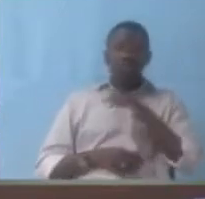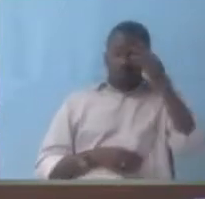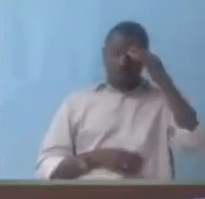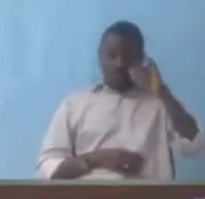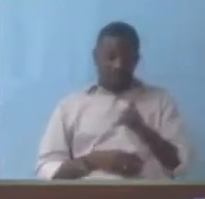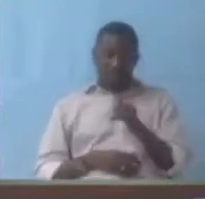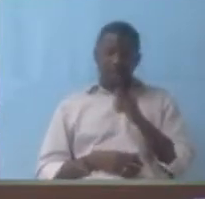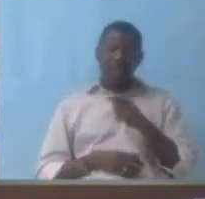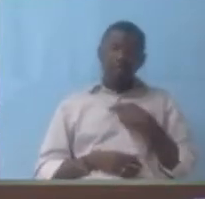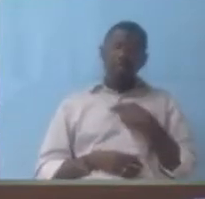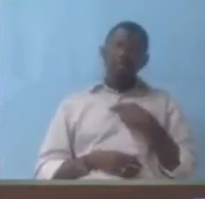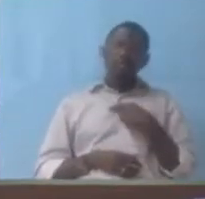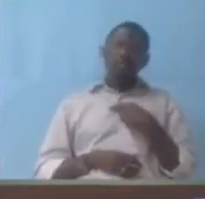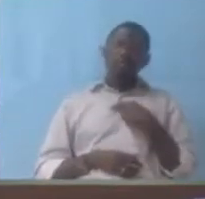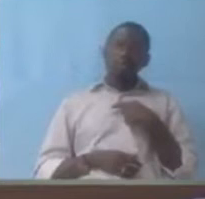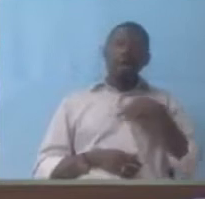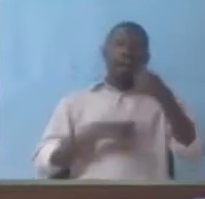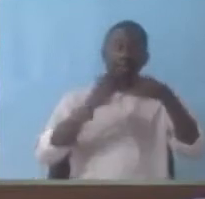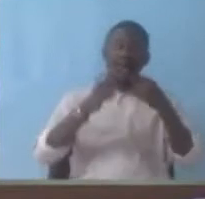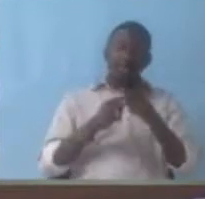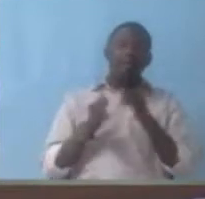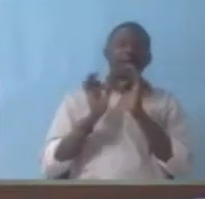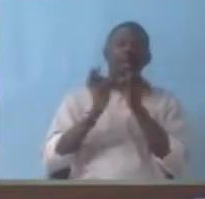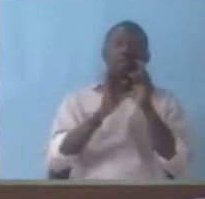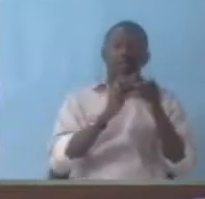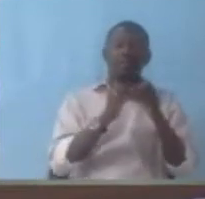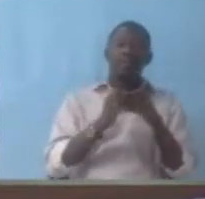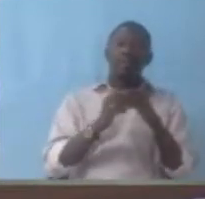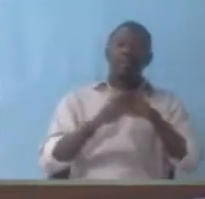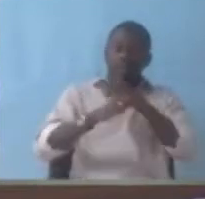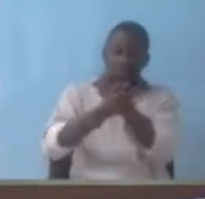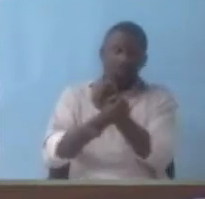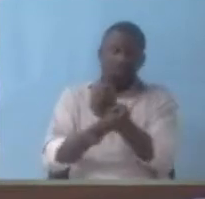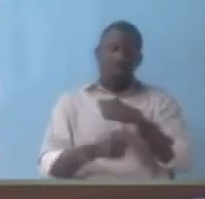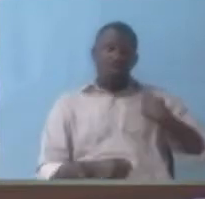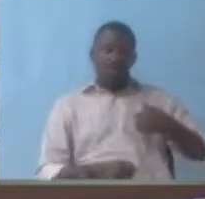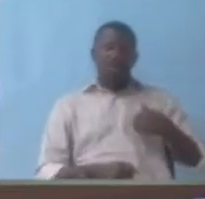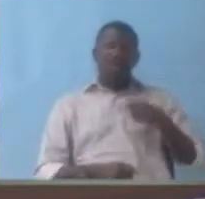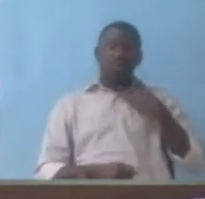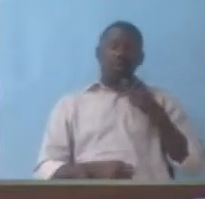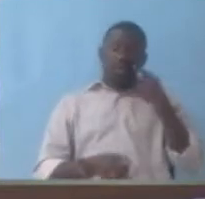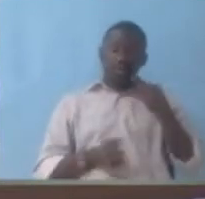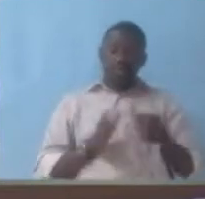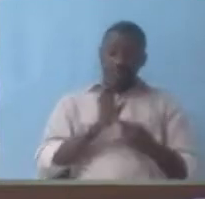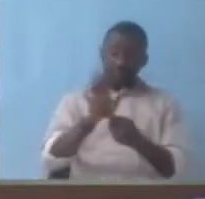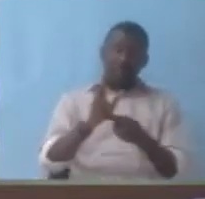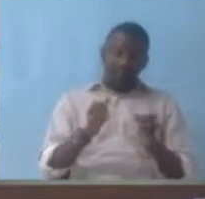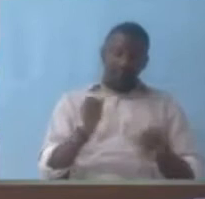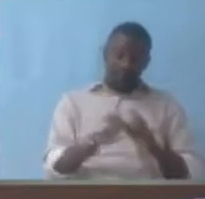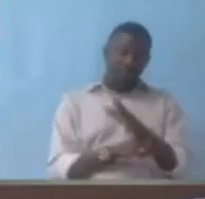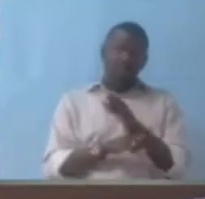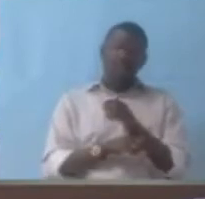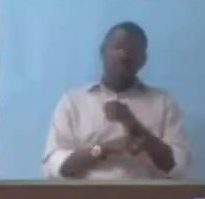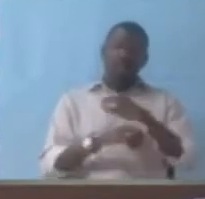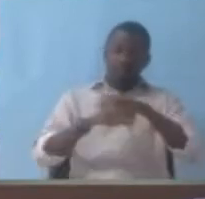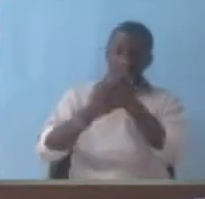forward they would disclose the detention of people by actually issuing detention orders andu ya nyimfa